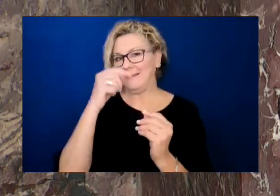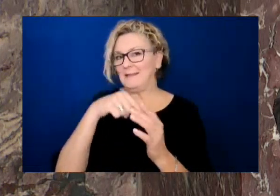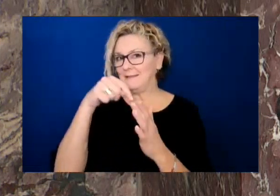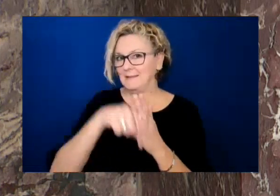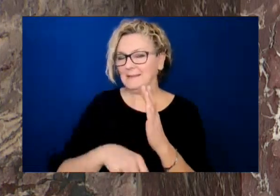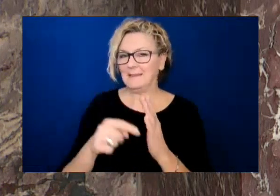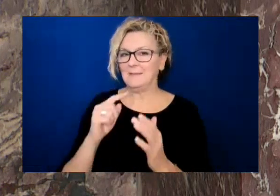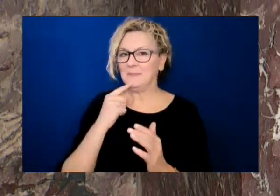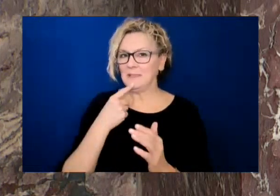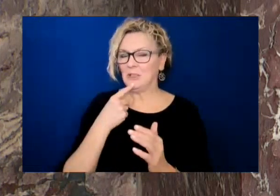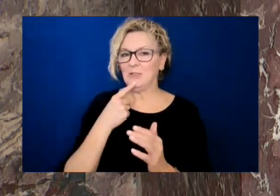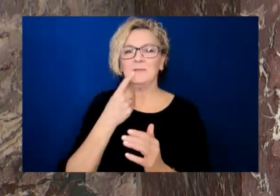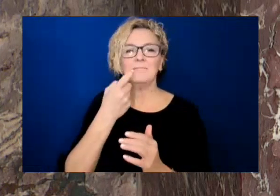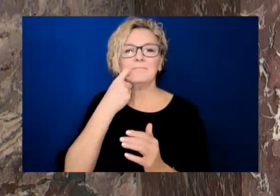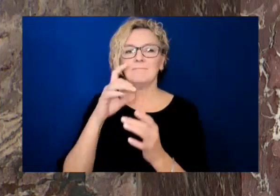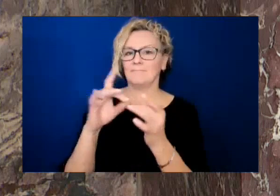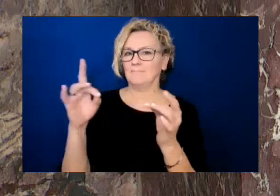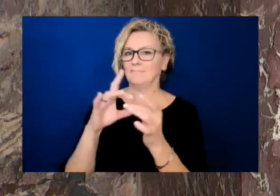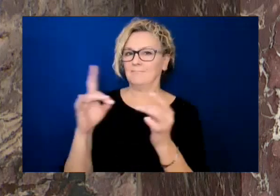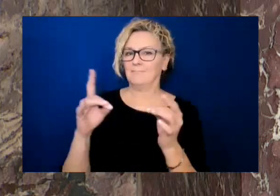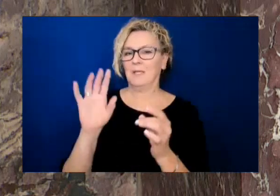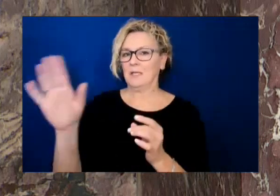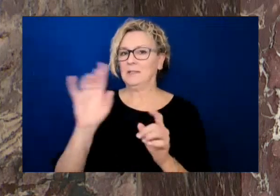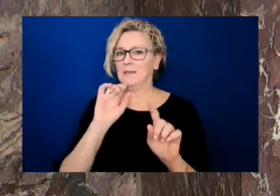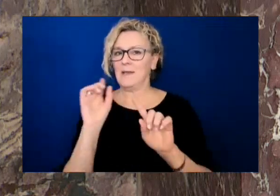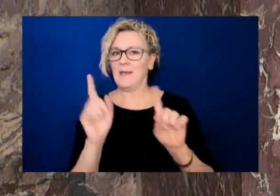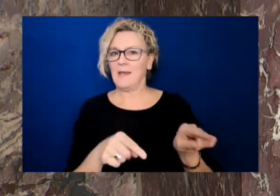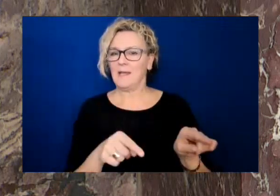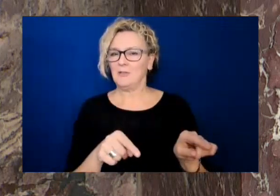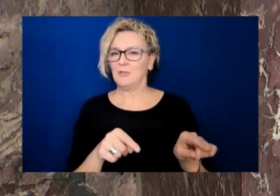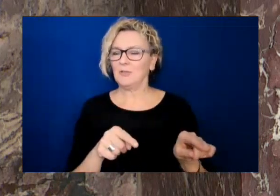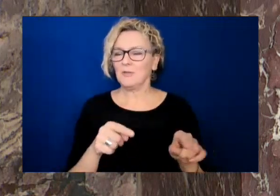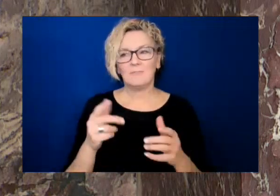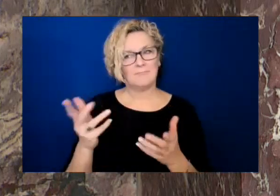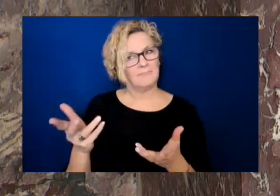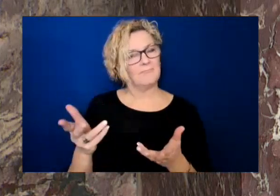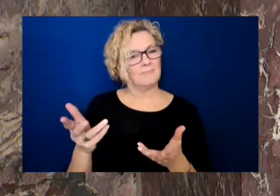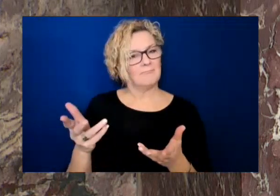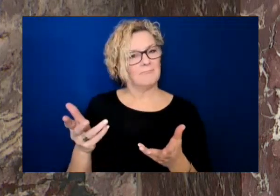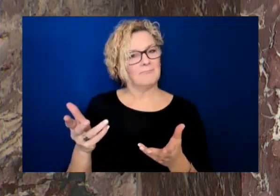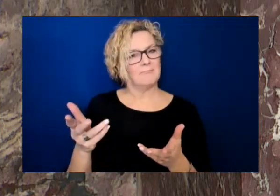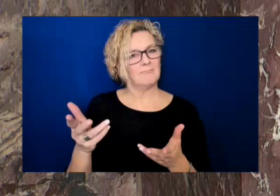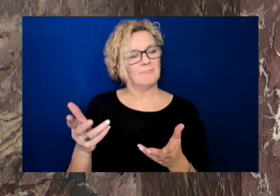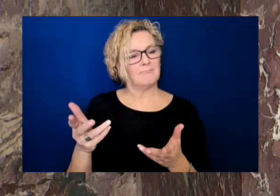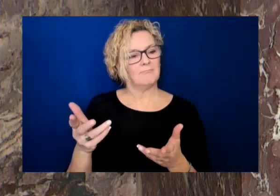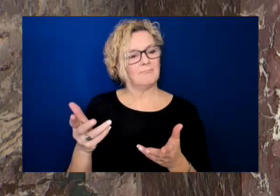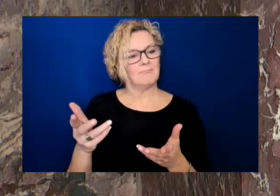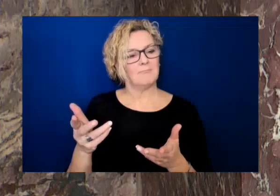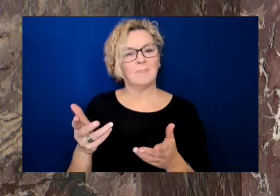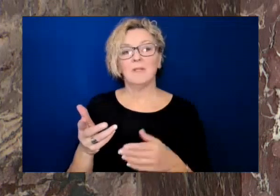blame the member from Coquitlam-Millardville and say it's her issue, her mistake.